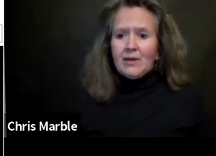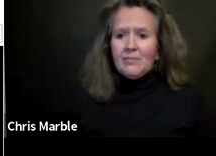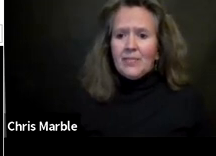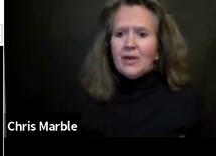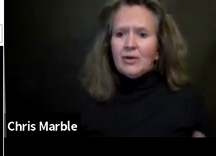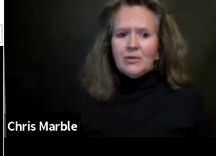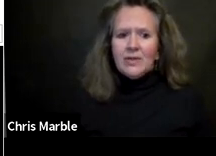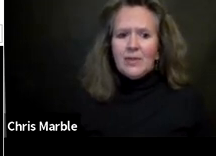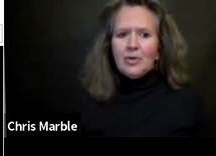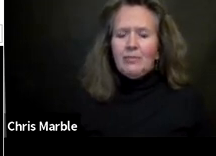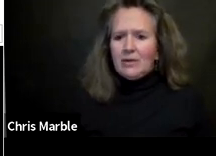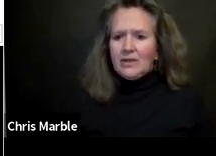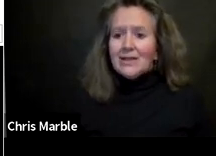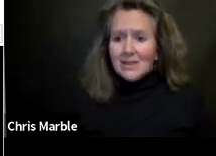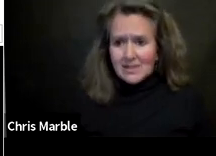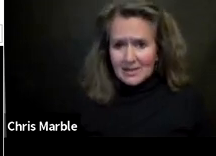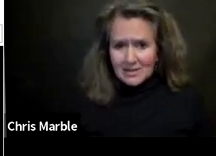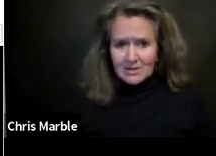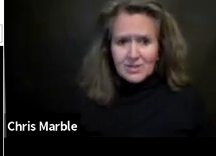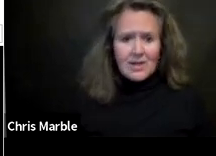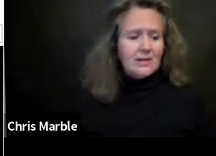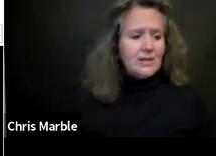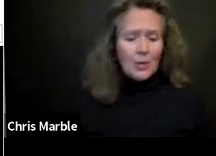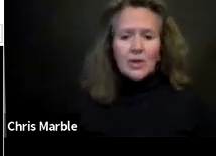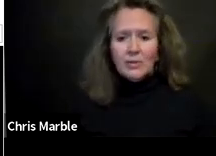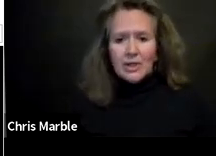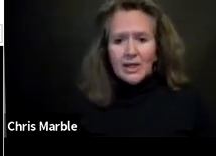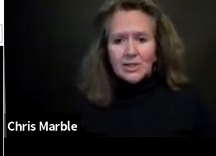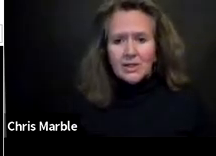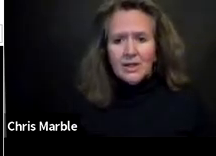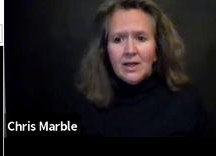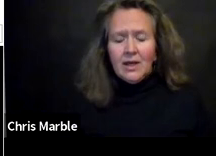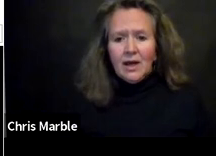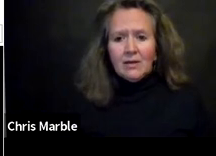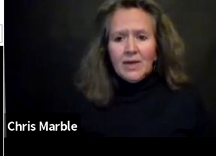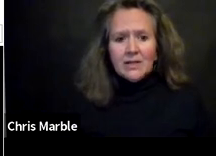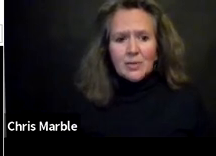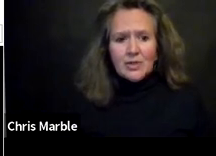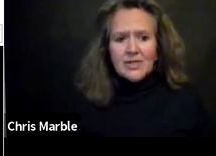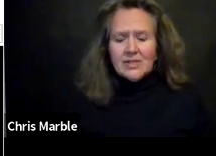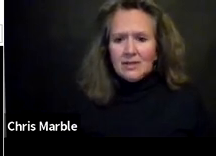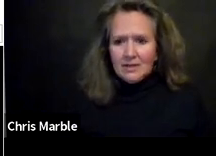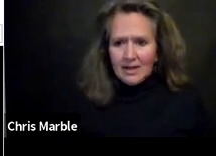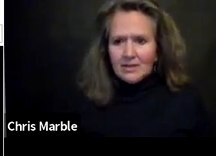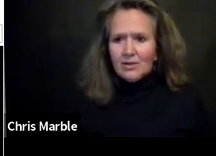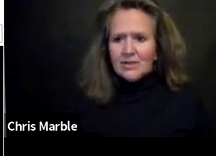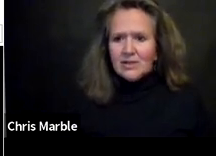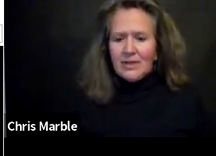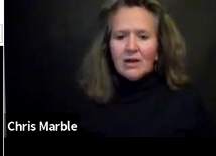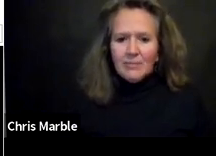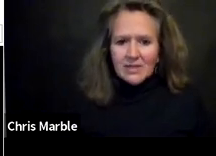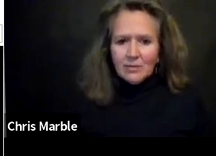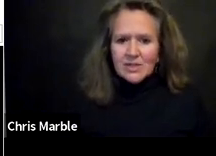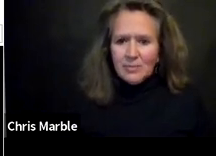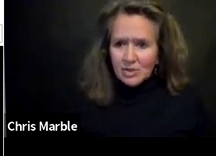they're going to rely primarily on listening to understand spoken communication. And this person is likely going